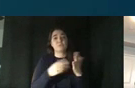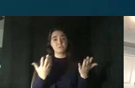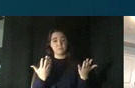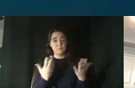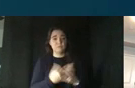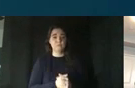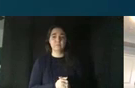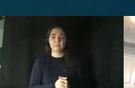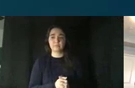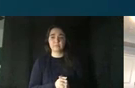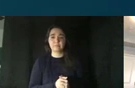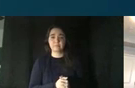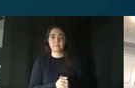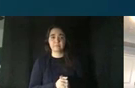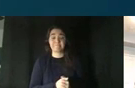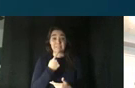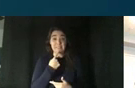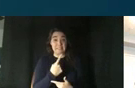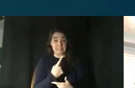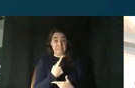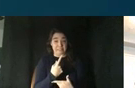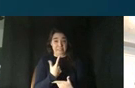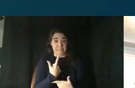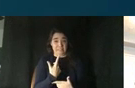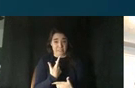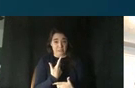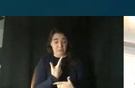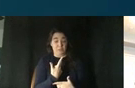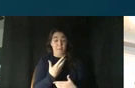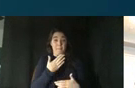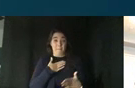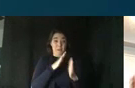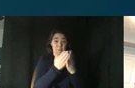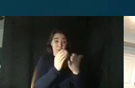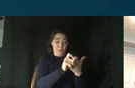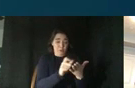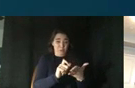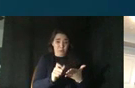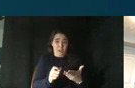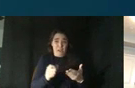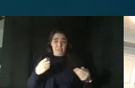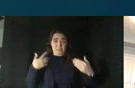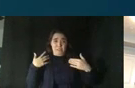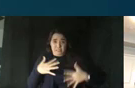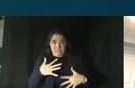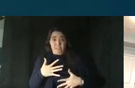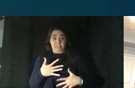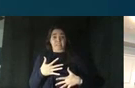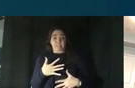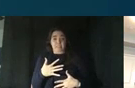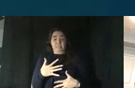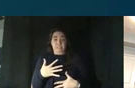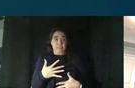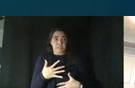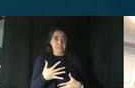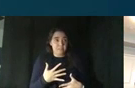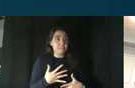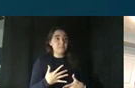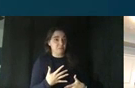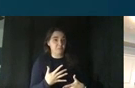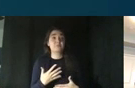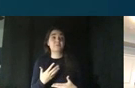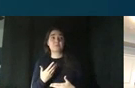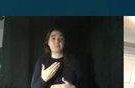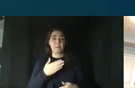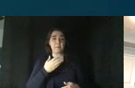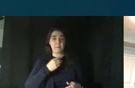who was terrified writing my books. I was terrified writing about a book in Afghanistan, despite being of Afghan background,